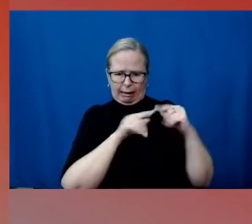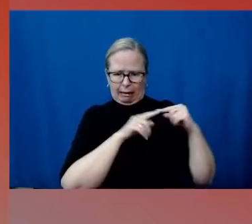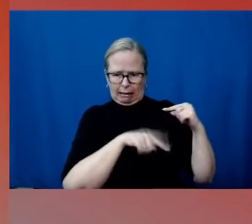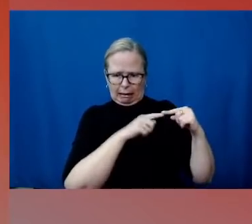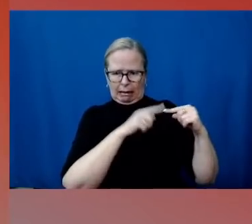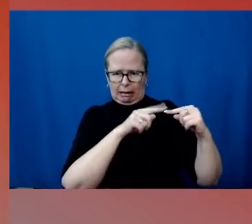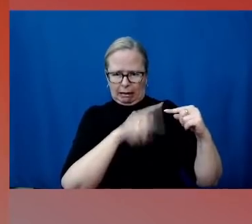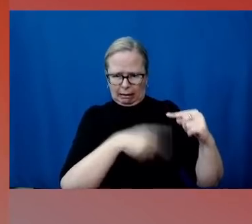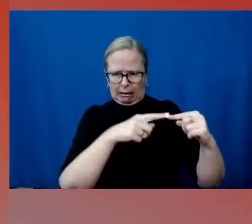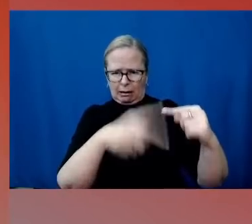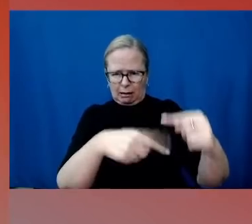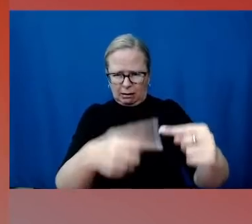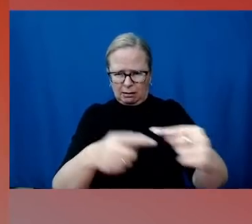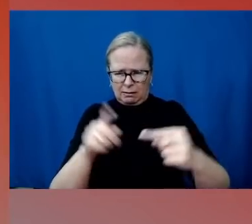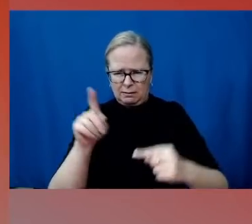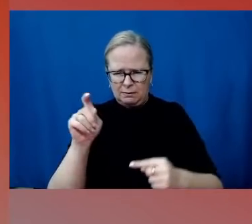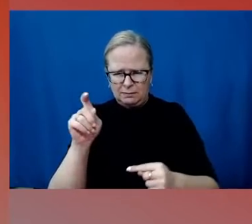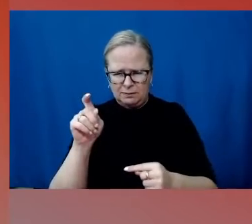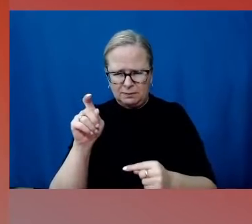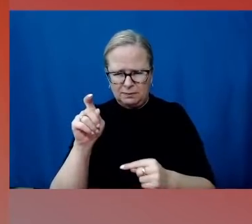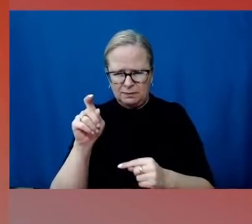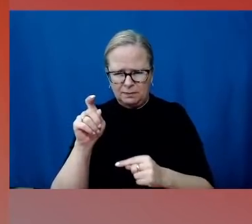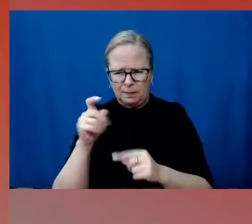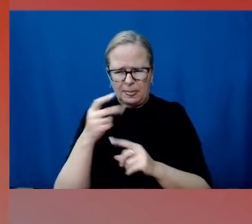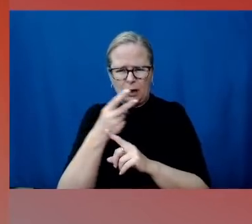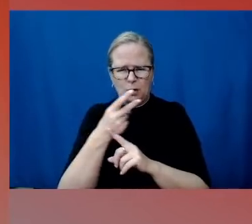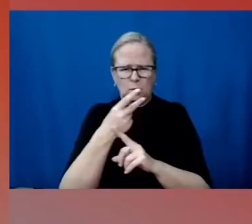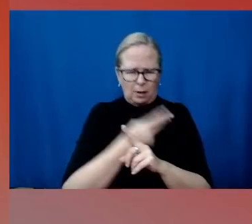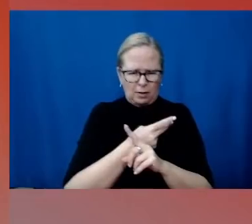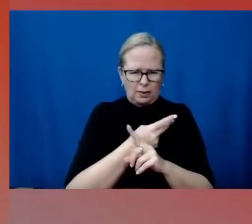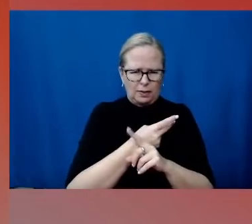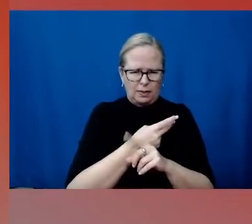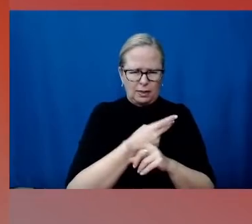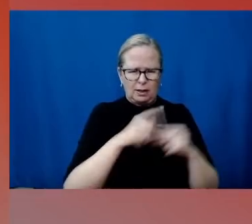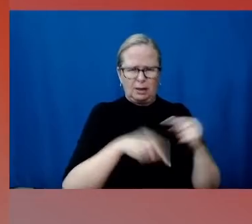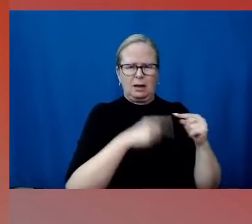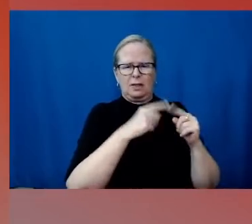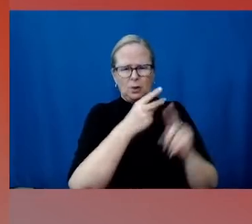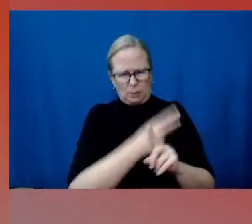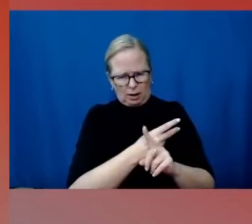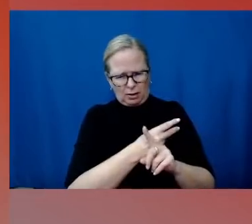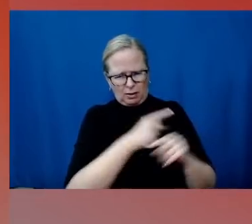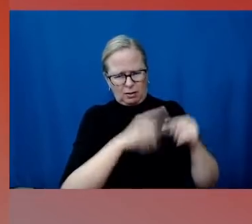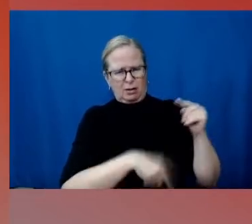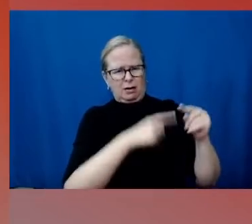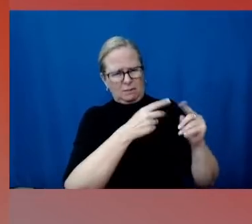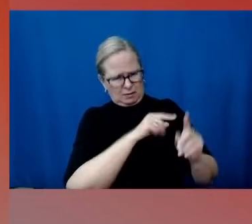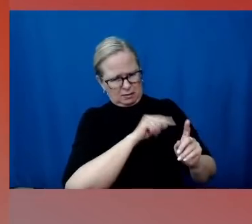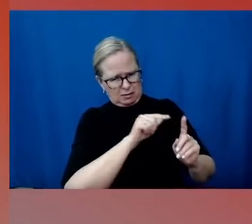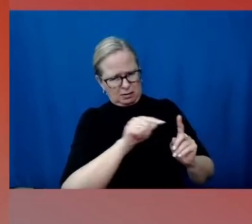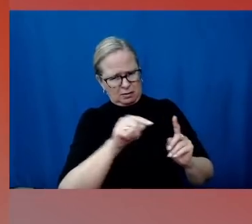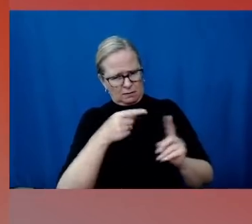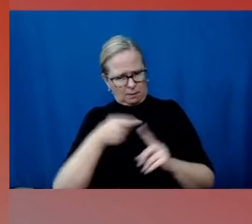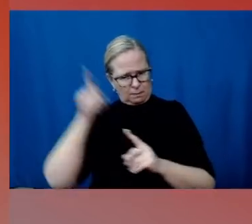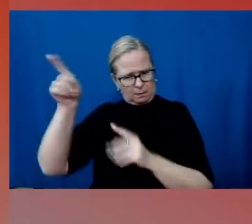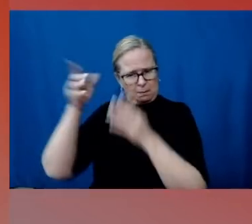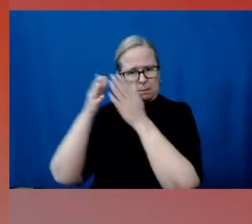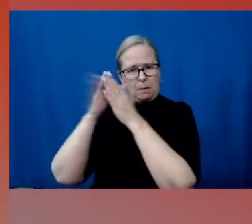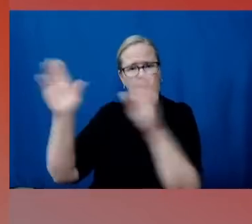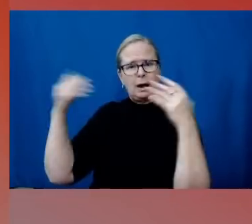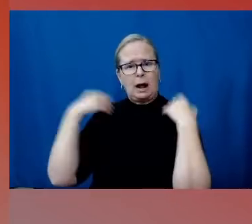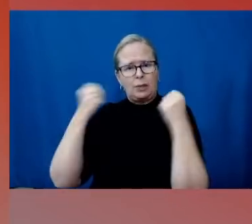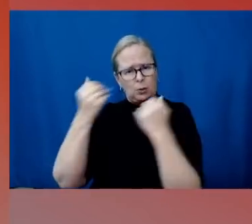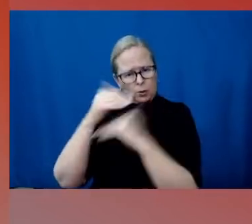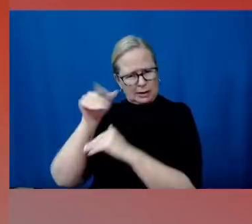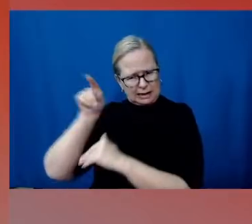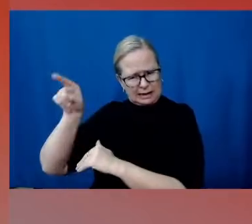in those 2 to 3 month spacings. Is that entirely been due to public health measures, or does that have to do with the